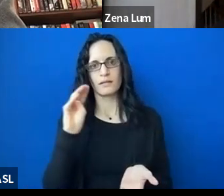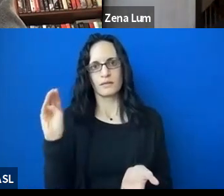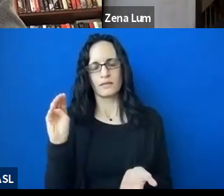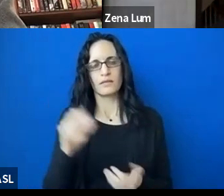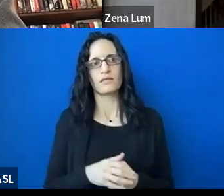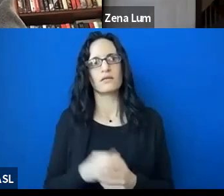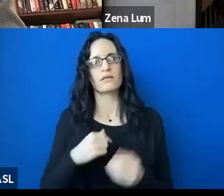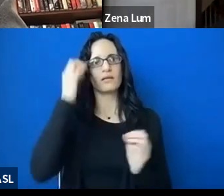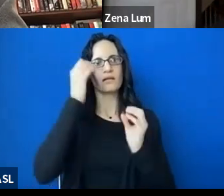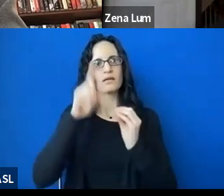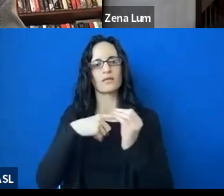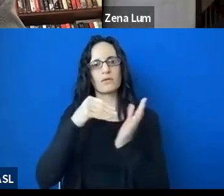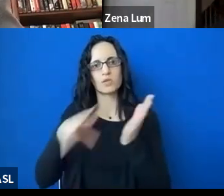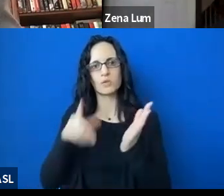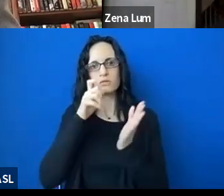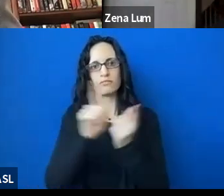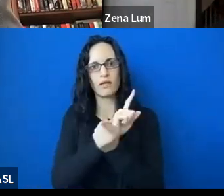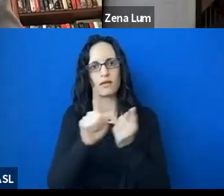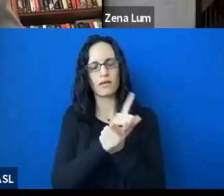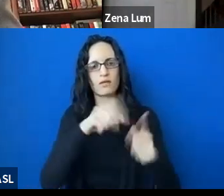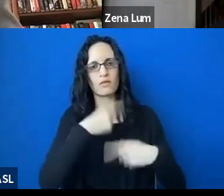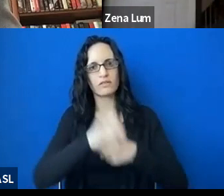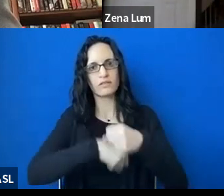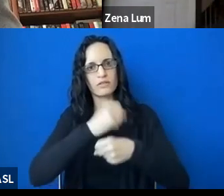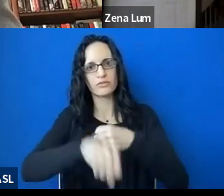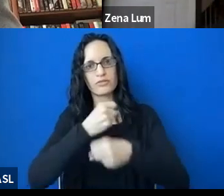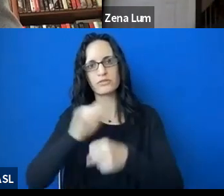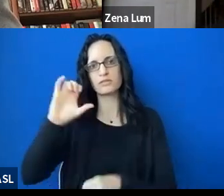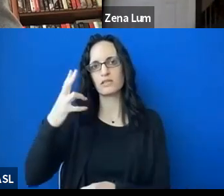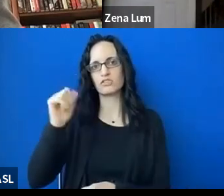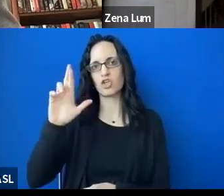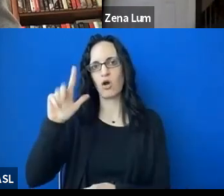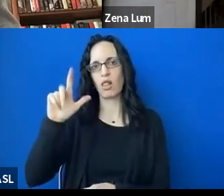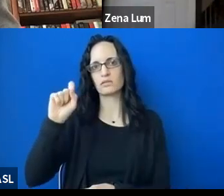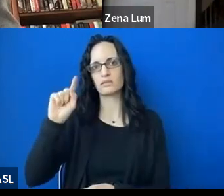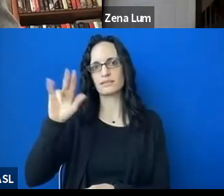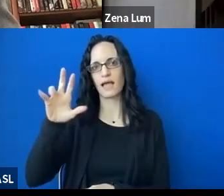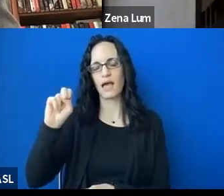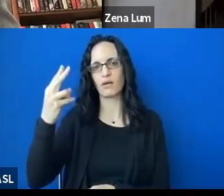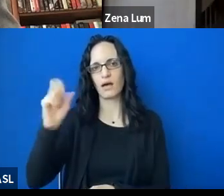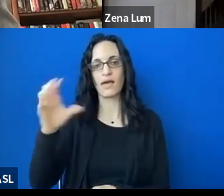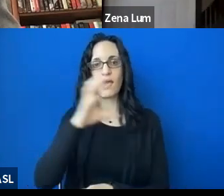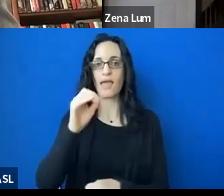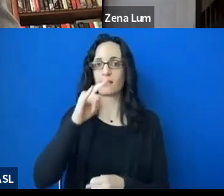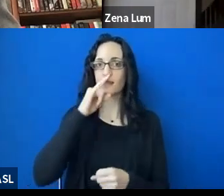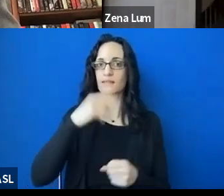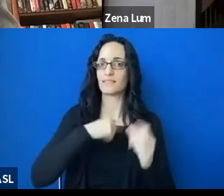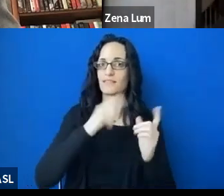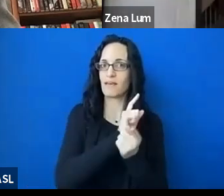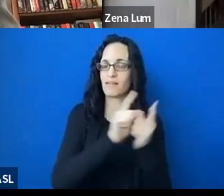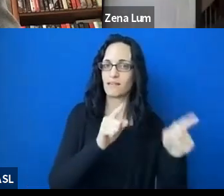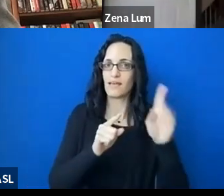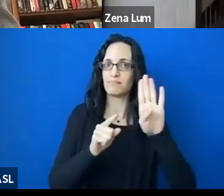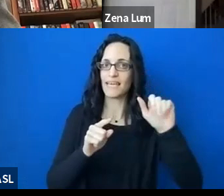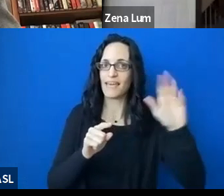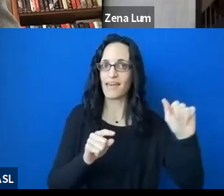I think about the students I've met over the years at Charlestown High and the kids I've met at Boston Arts Academy. And the kids at